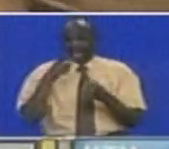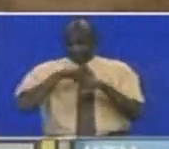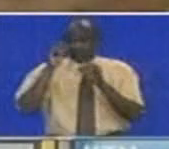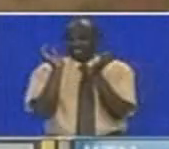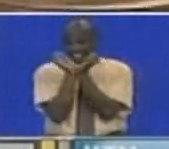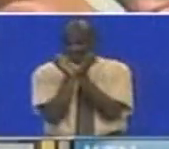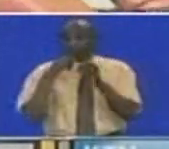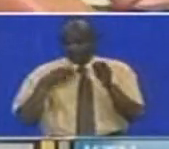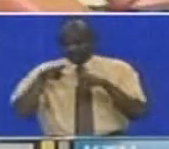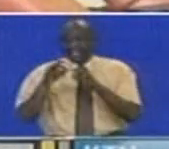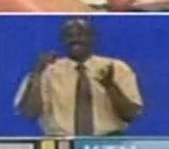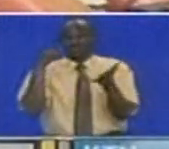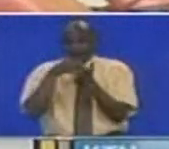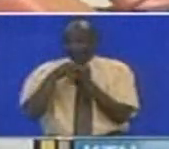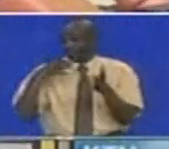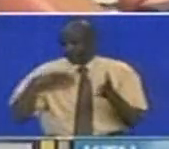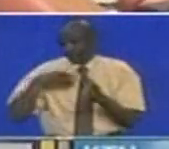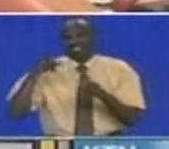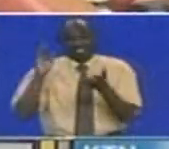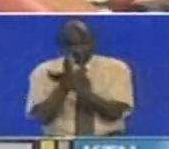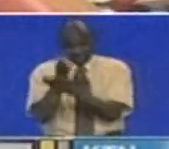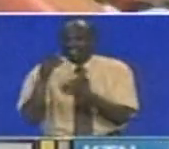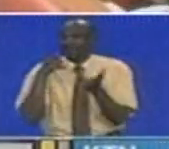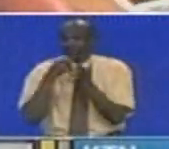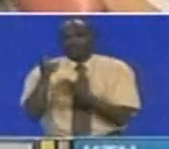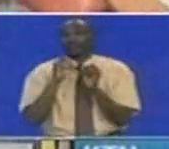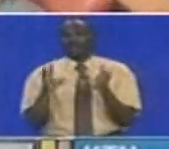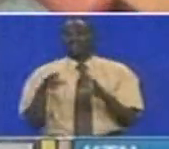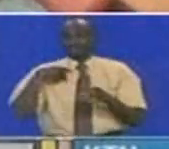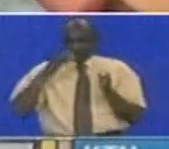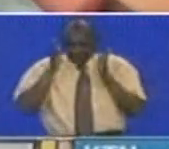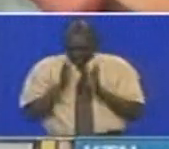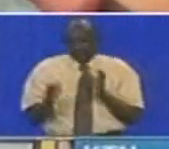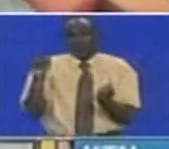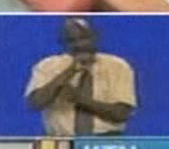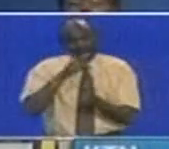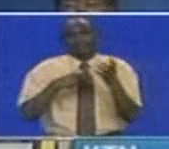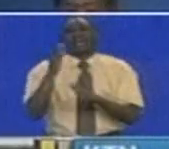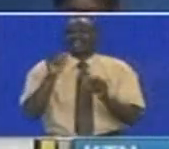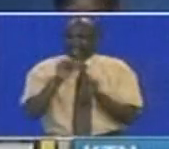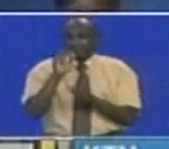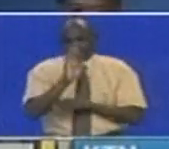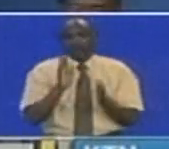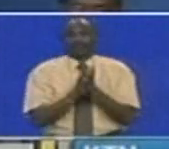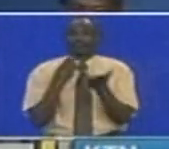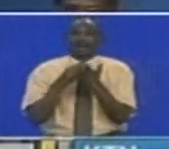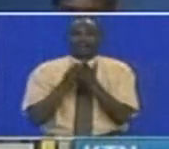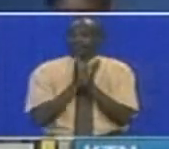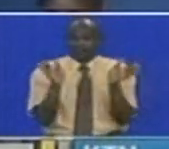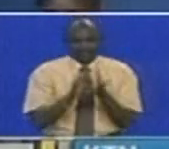unilaterally without involving the requisite departments and acquiring a personal vehicle using public funds. The moment you are